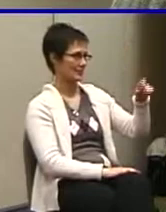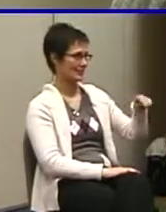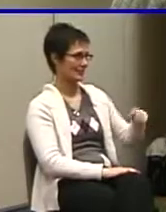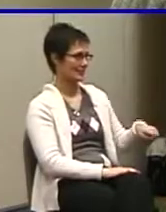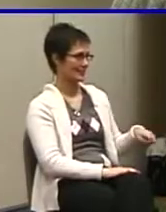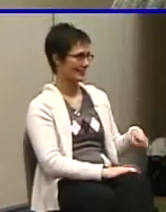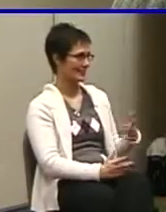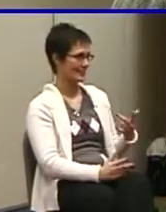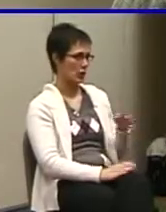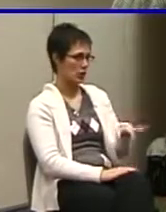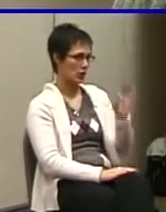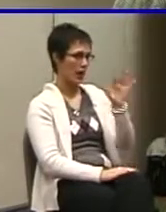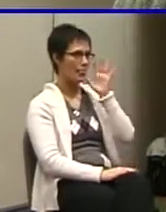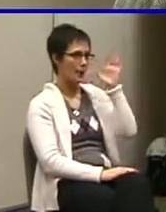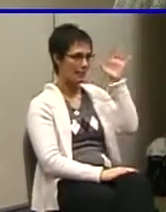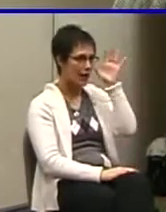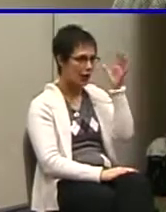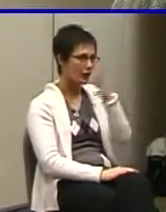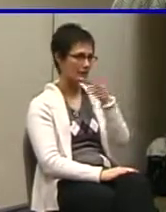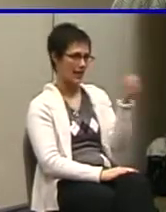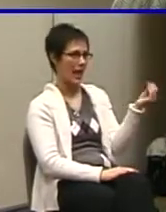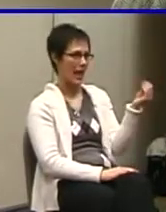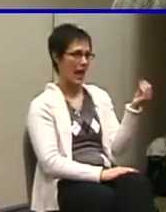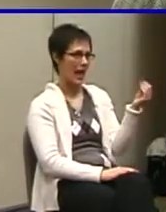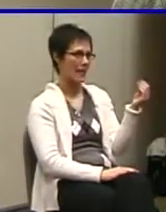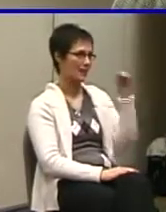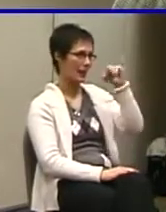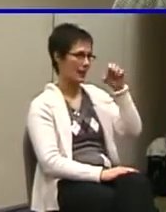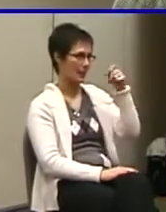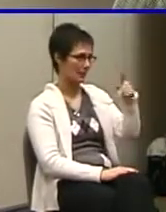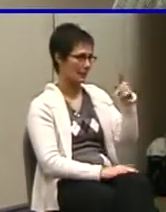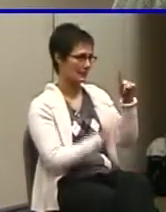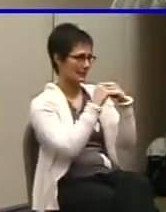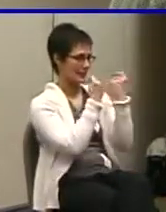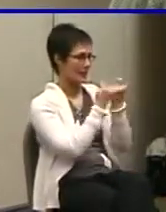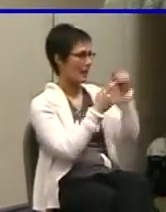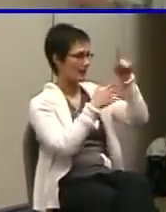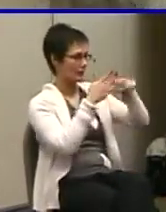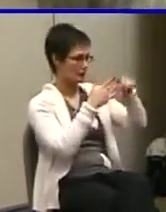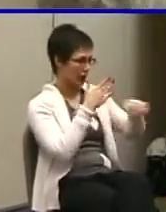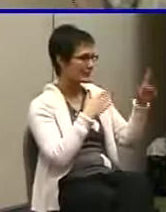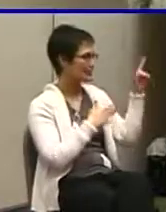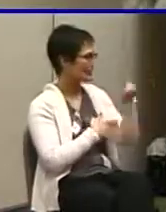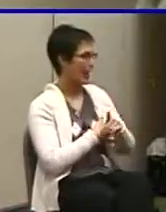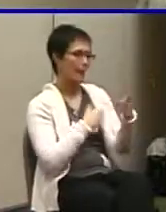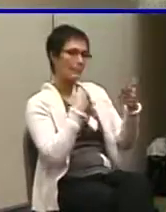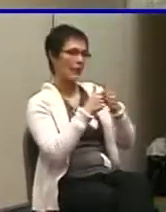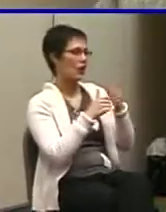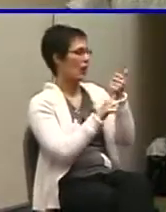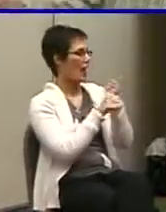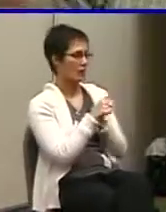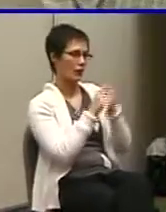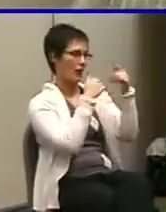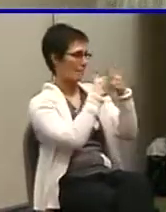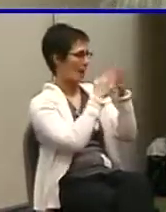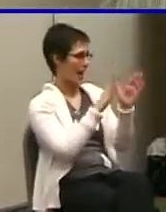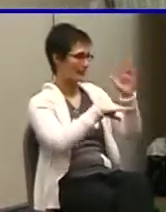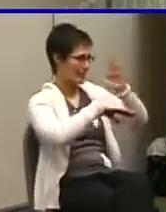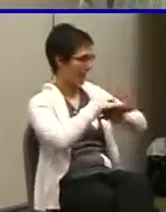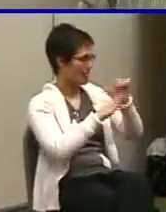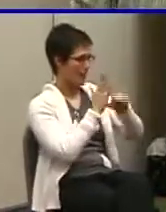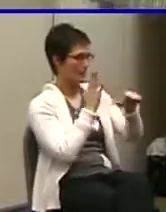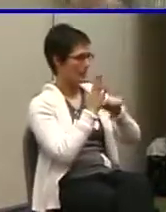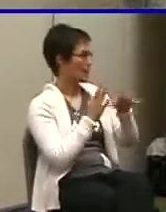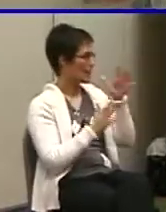is that the parents and the IEP team then has checked damn near every box on that page. Because once it's there, the mom goes, well, I think that would be